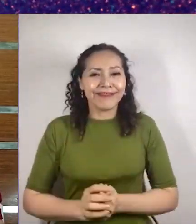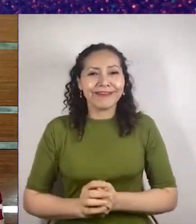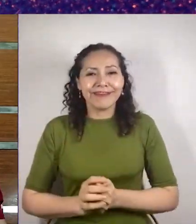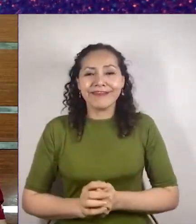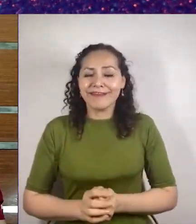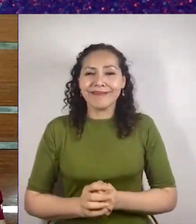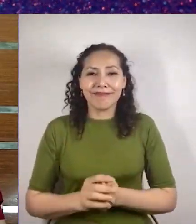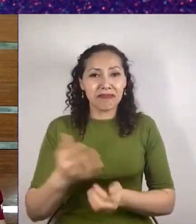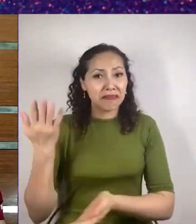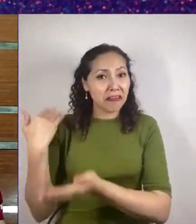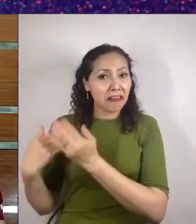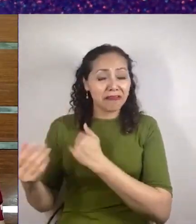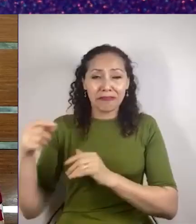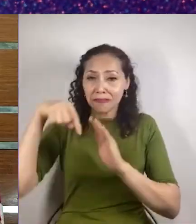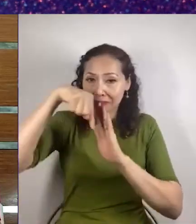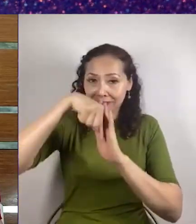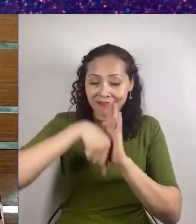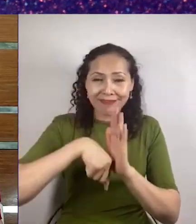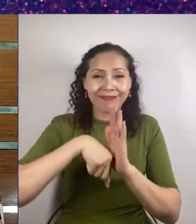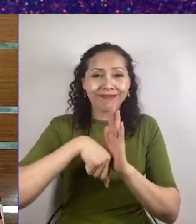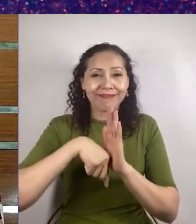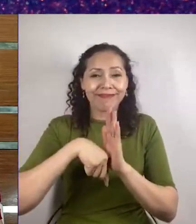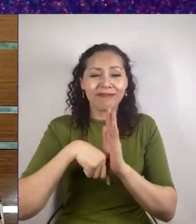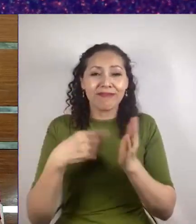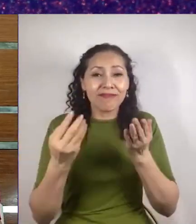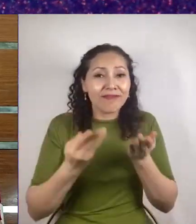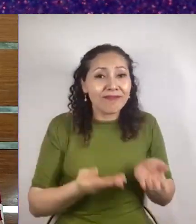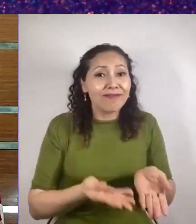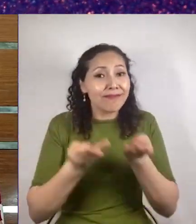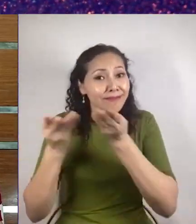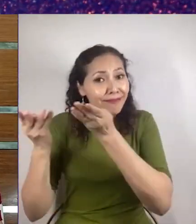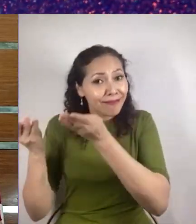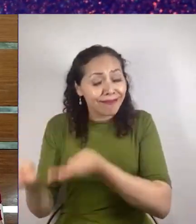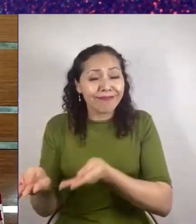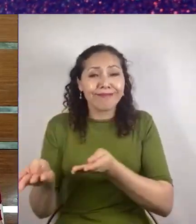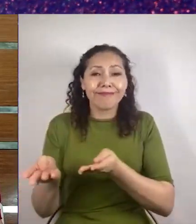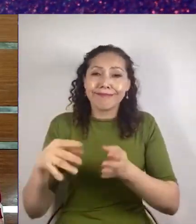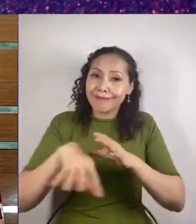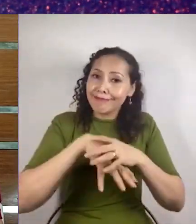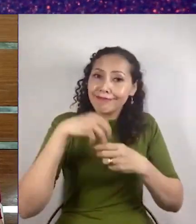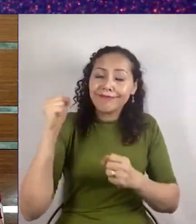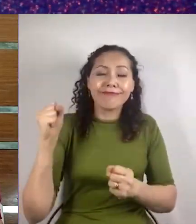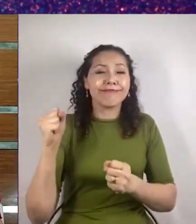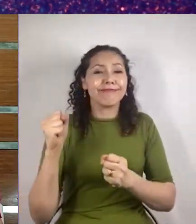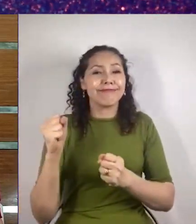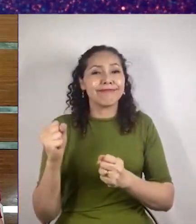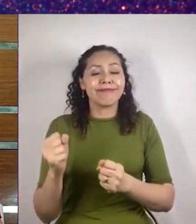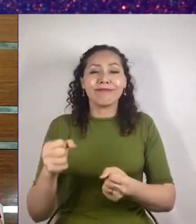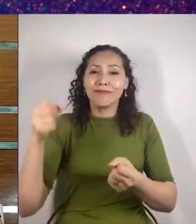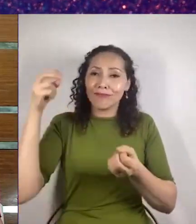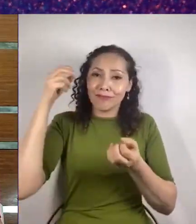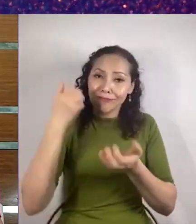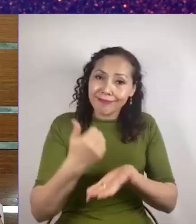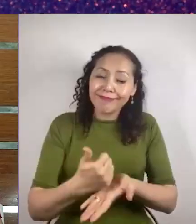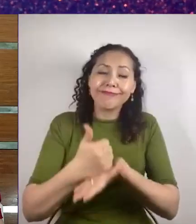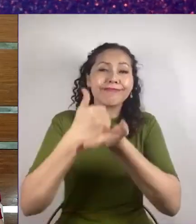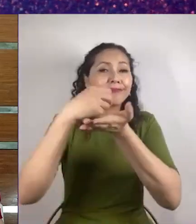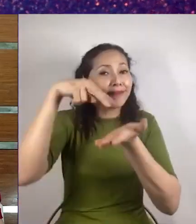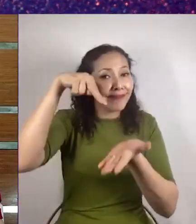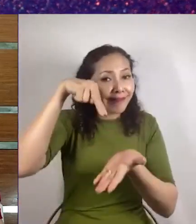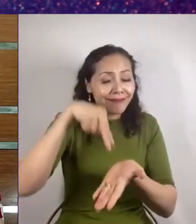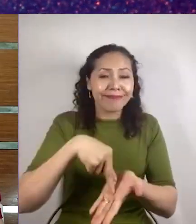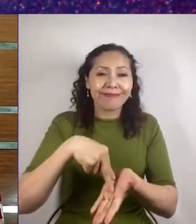When I was down, you brought me out. You set my feet on higher